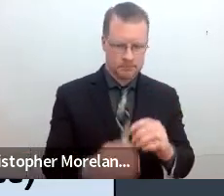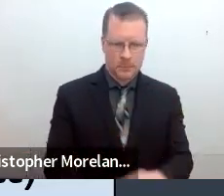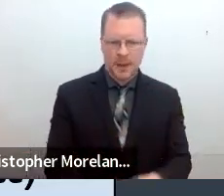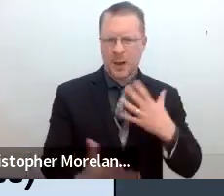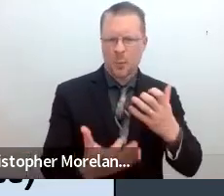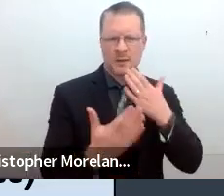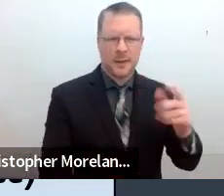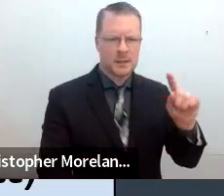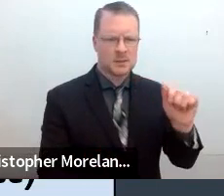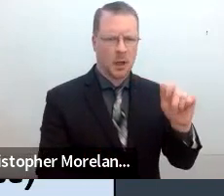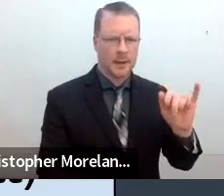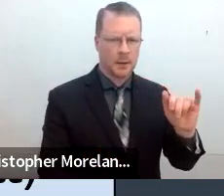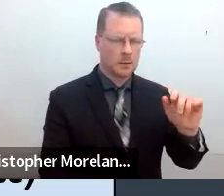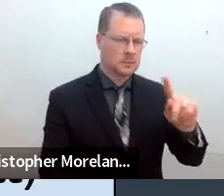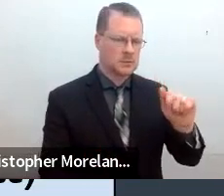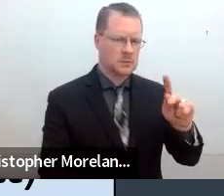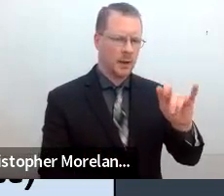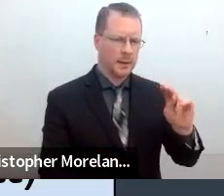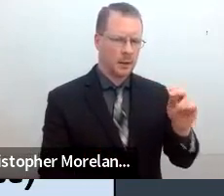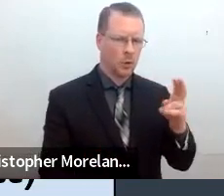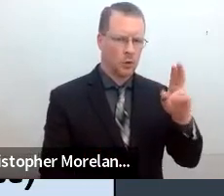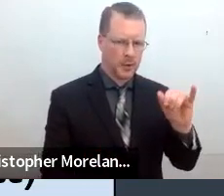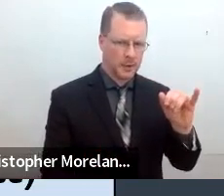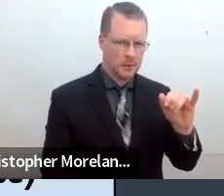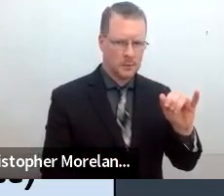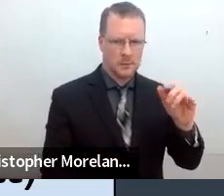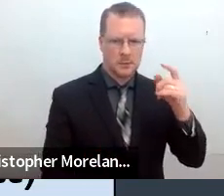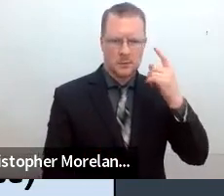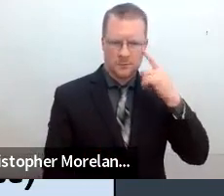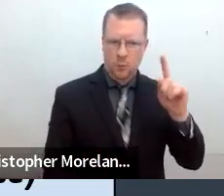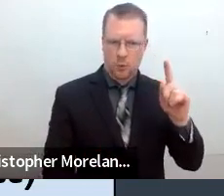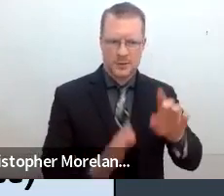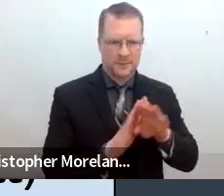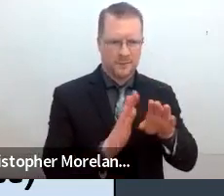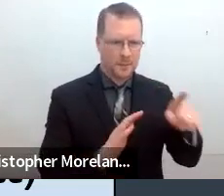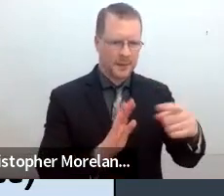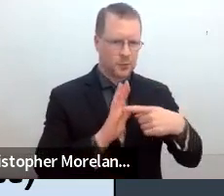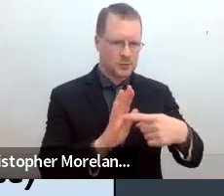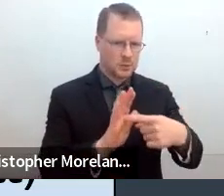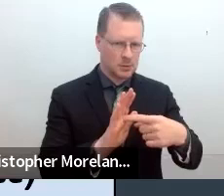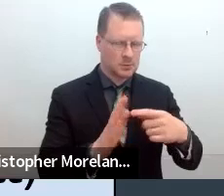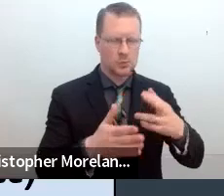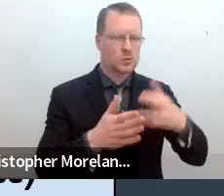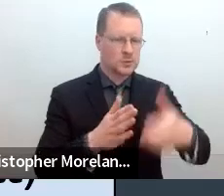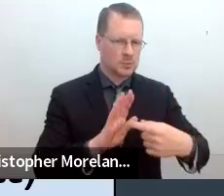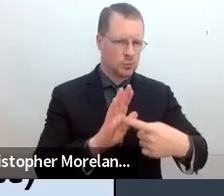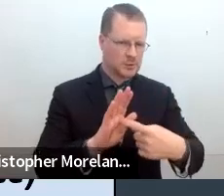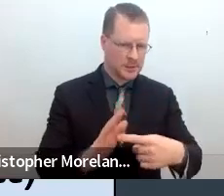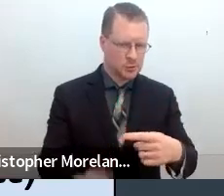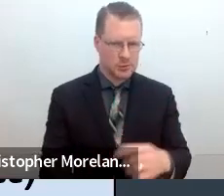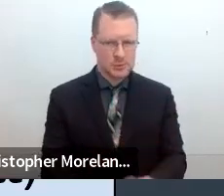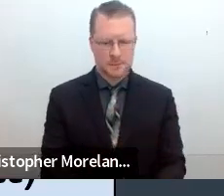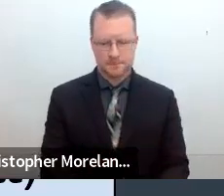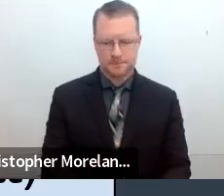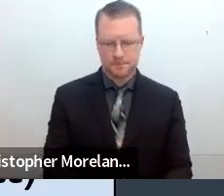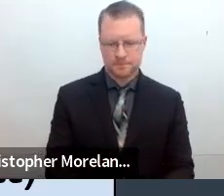Here we describe particular numbers, and I'd like to acknowledge Zaki and Nuri for developing